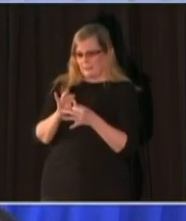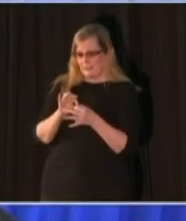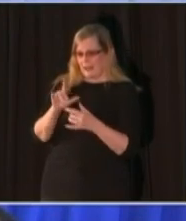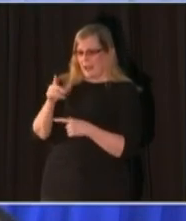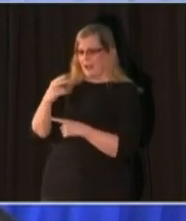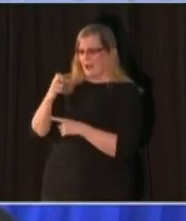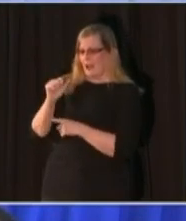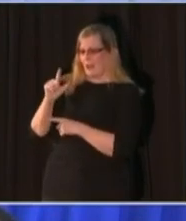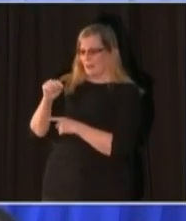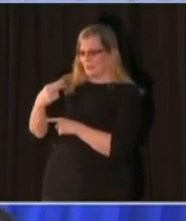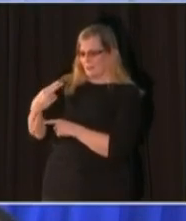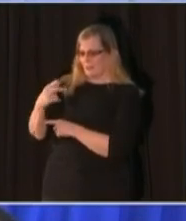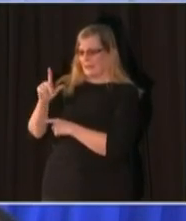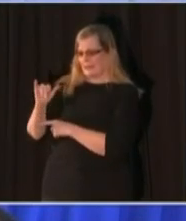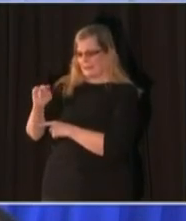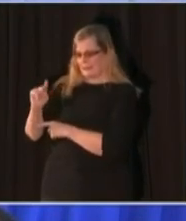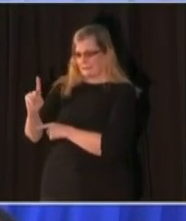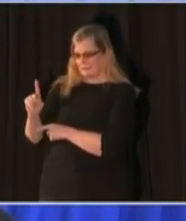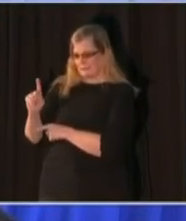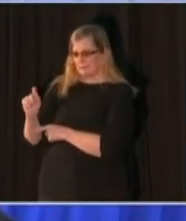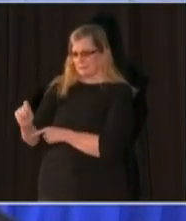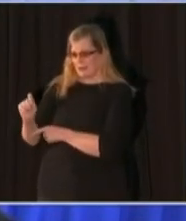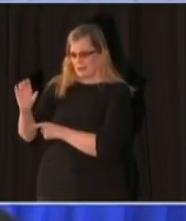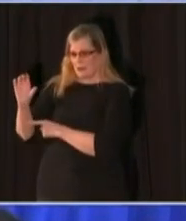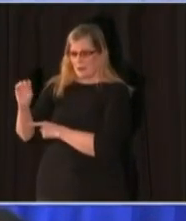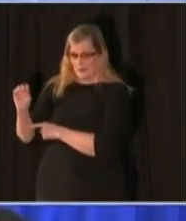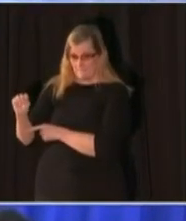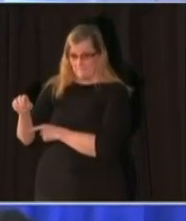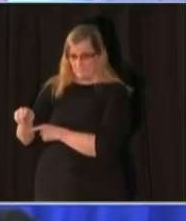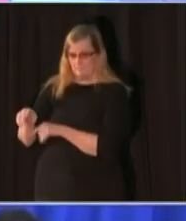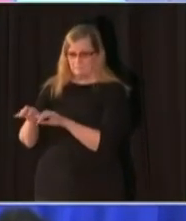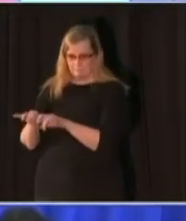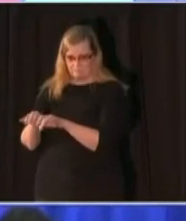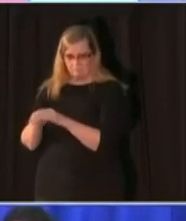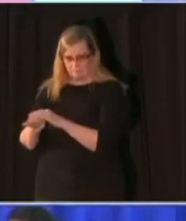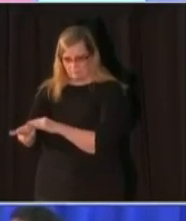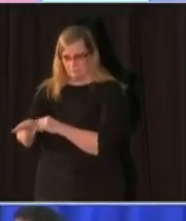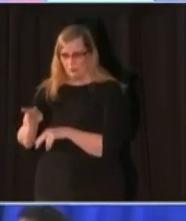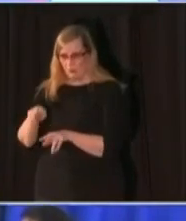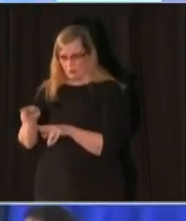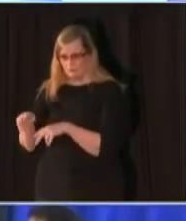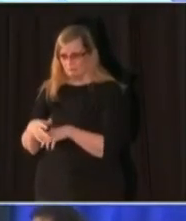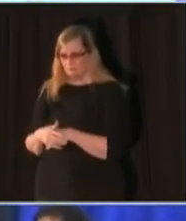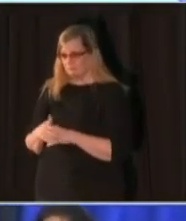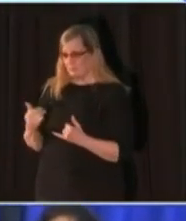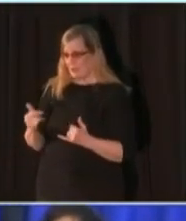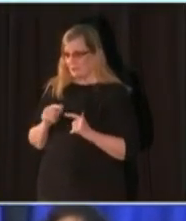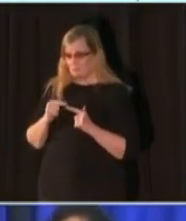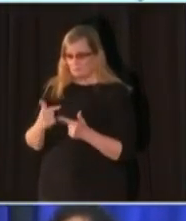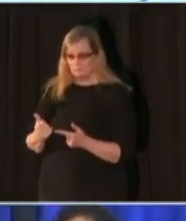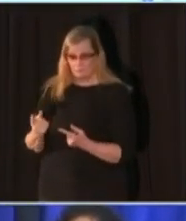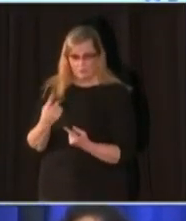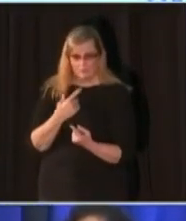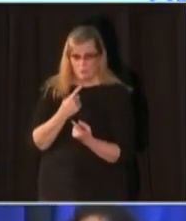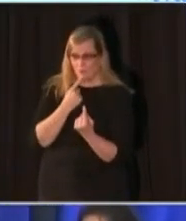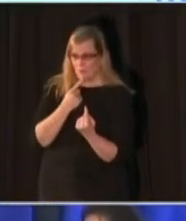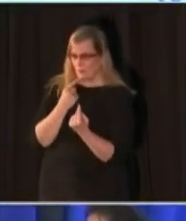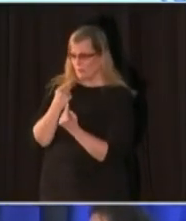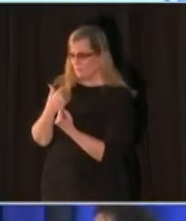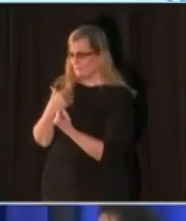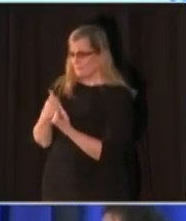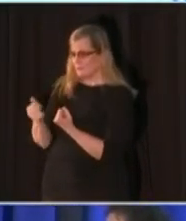dchealthlink.com. So with that, we will stop here and answer any questions that you have.